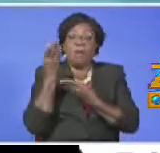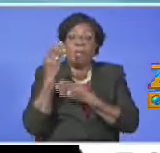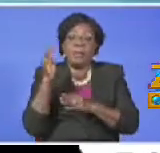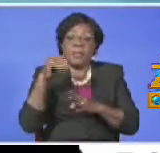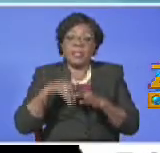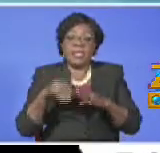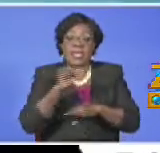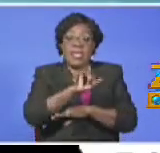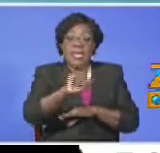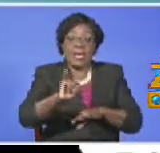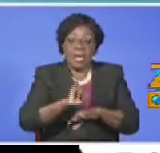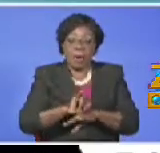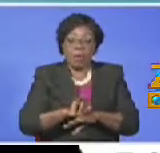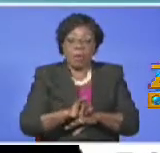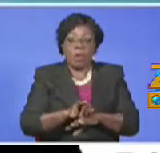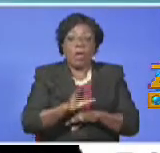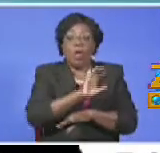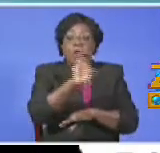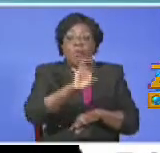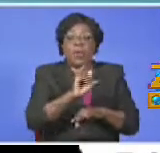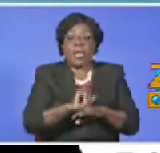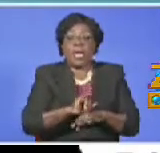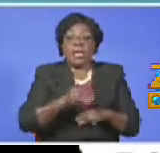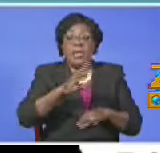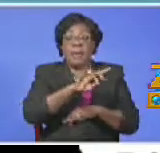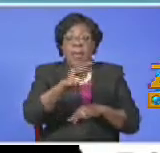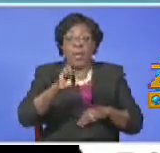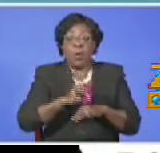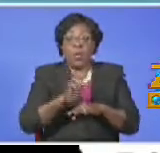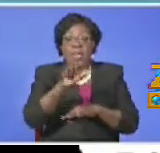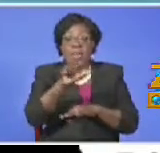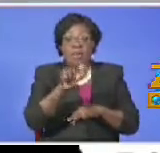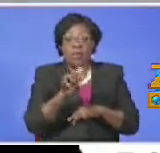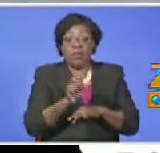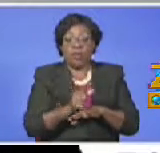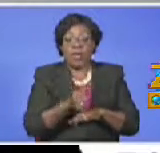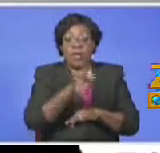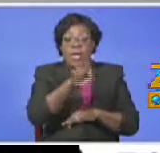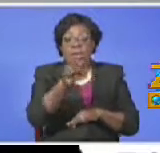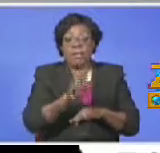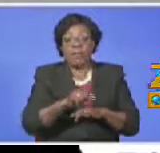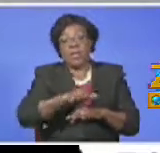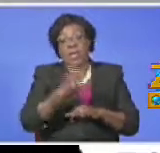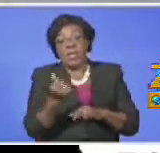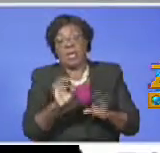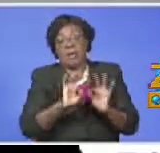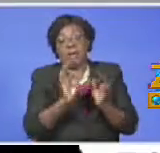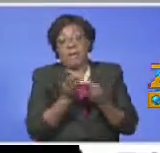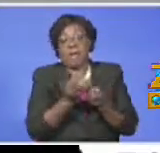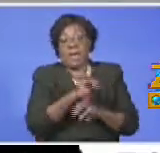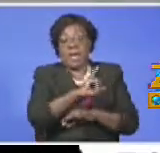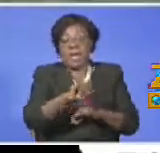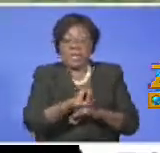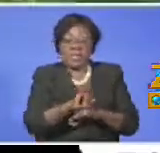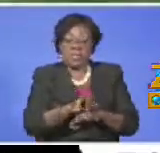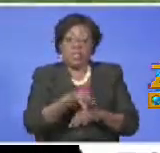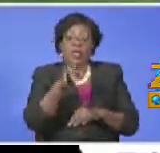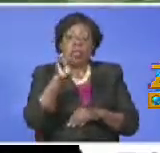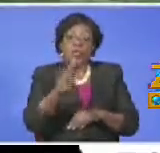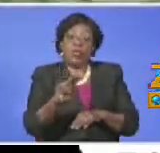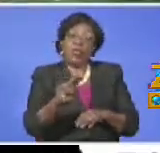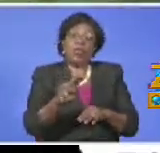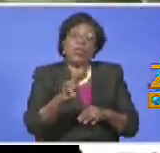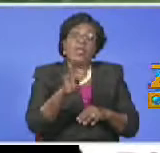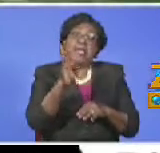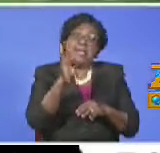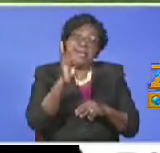Eleuthera, Exuma, New Providence, Grand Bahama, and Abaco. And speaking of Abaco, two 60-acre parcels